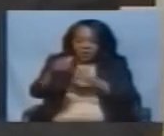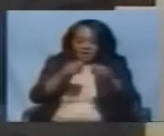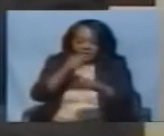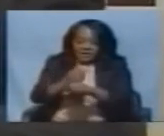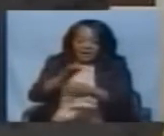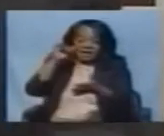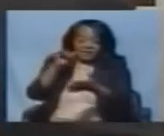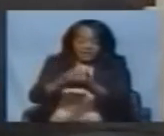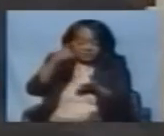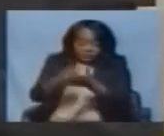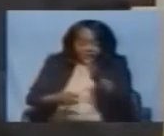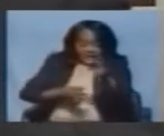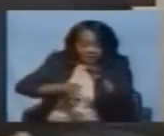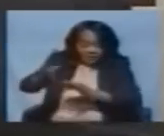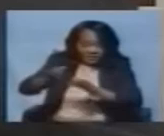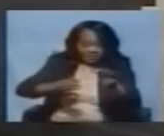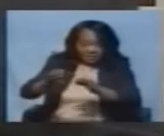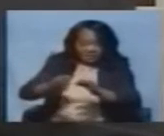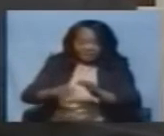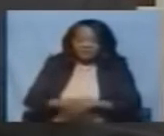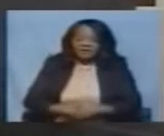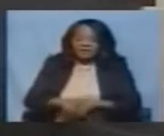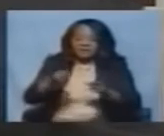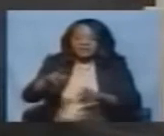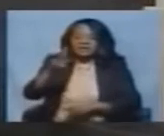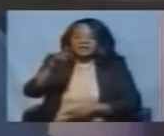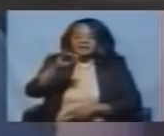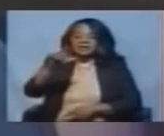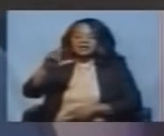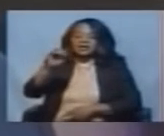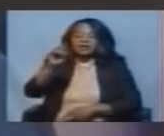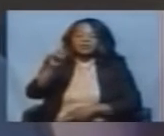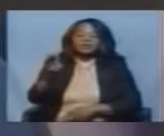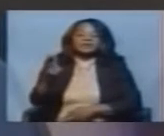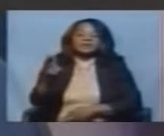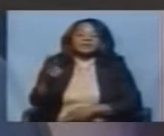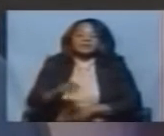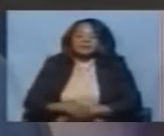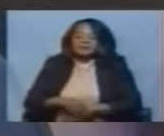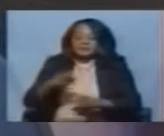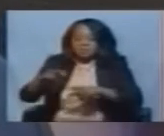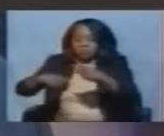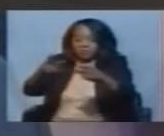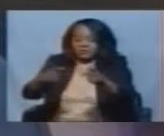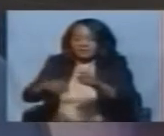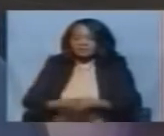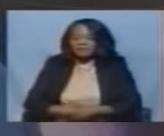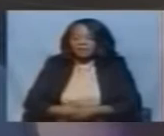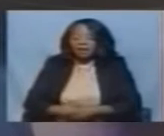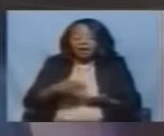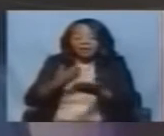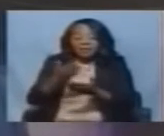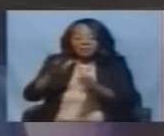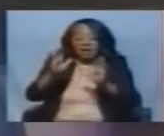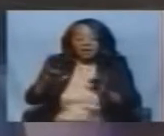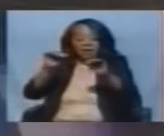specification coming from the end user, and that is already skewed the particular procurement process. Because the buyer can overturn that, isn't it? The buyer can advise. The procurement